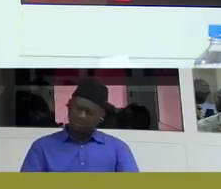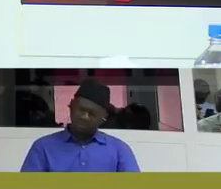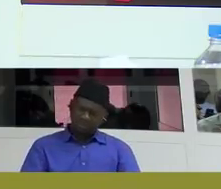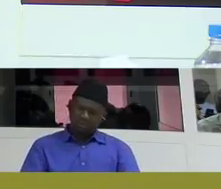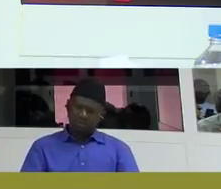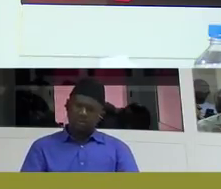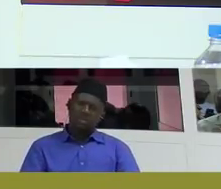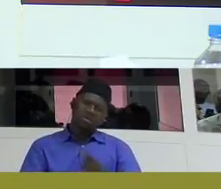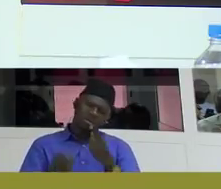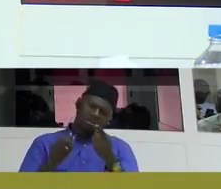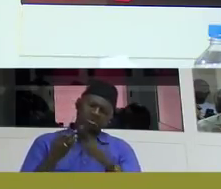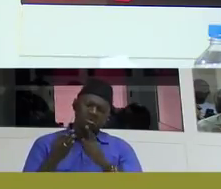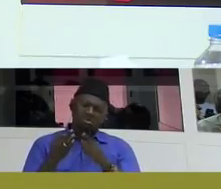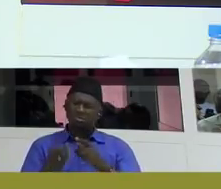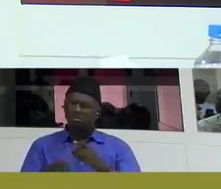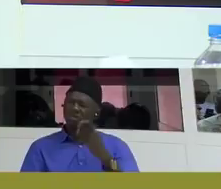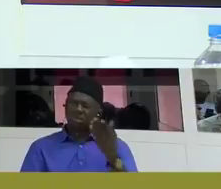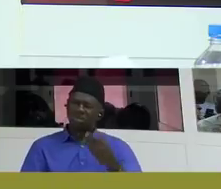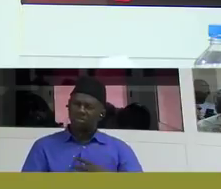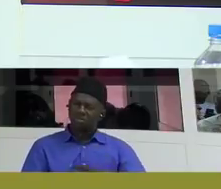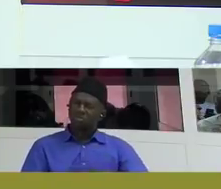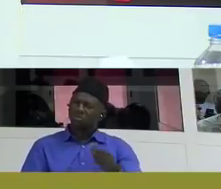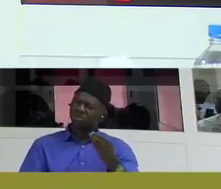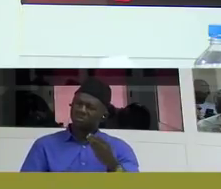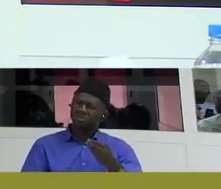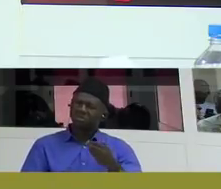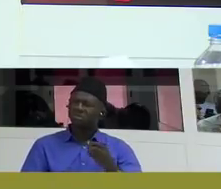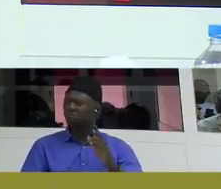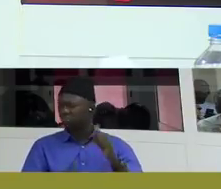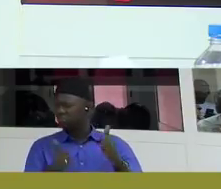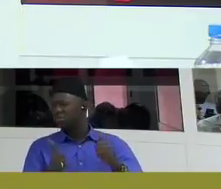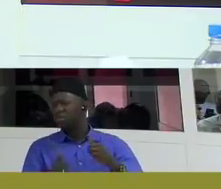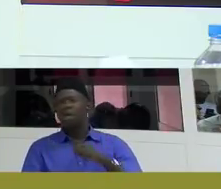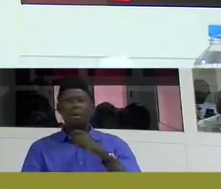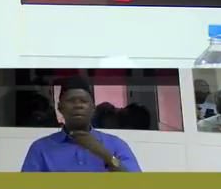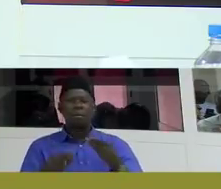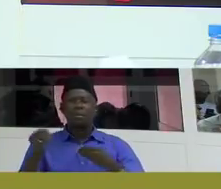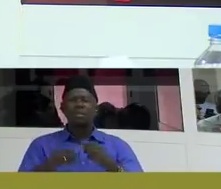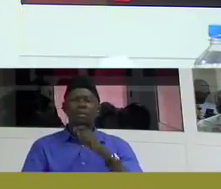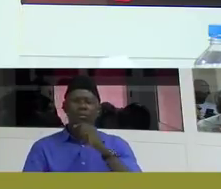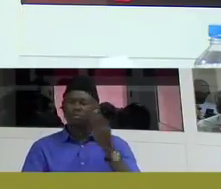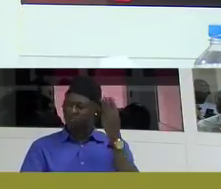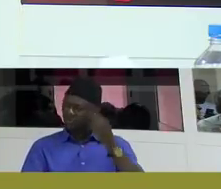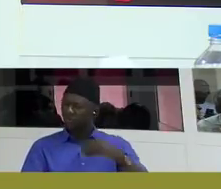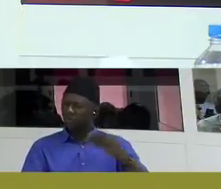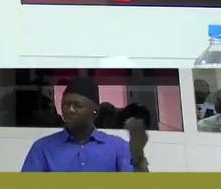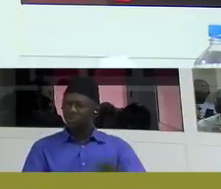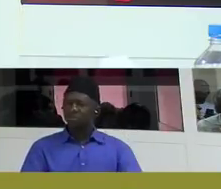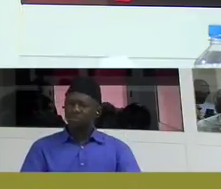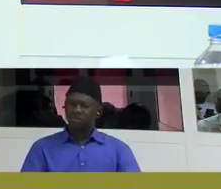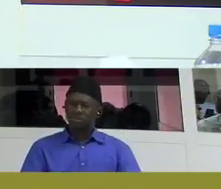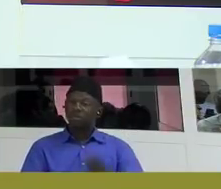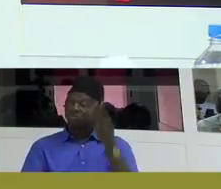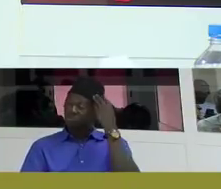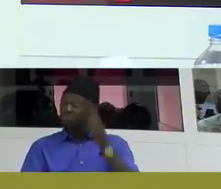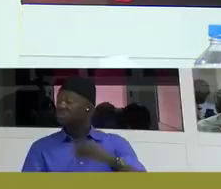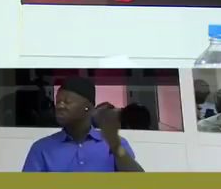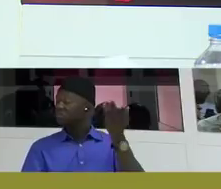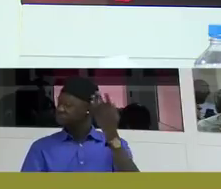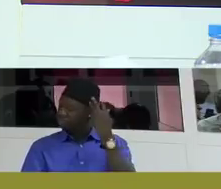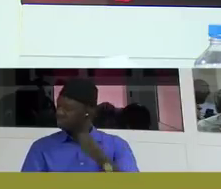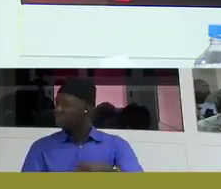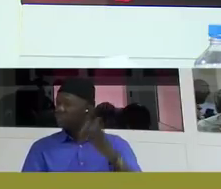reputable businessman, Basiru Jawara. Don't mind him. don't mind him, they added